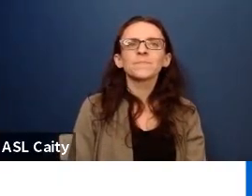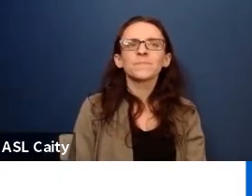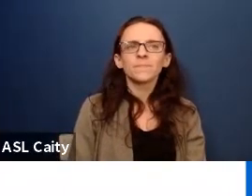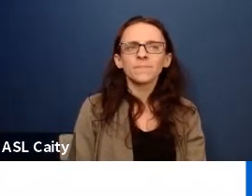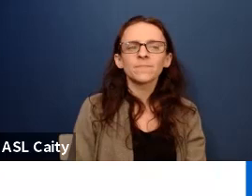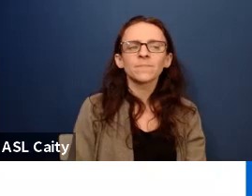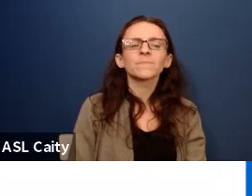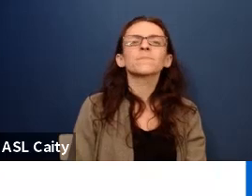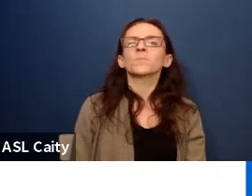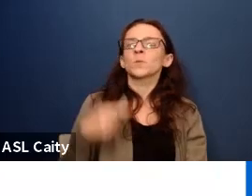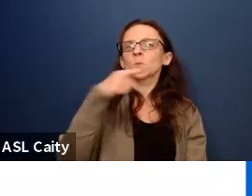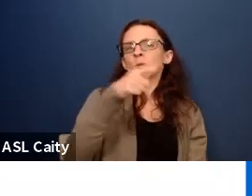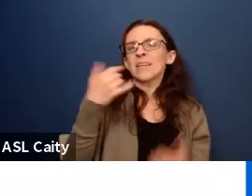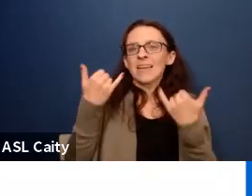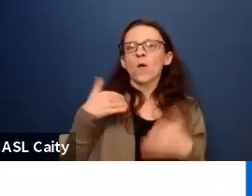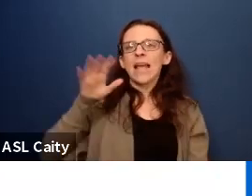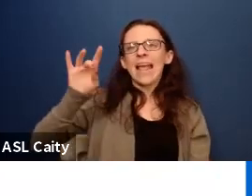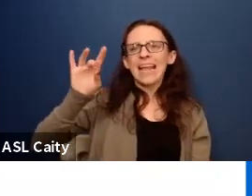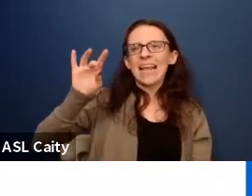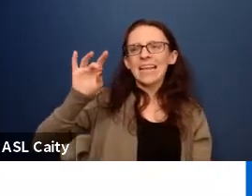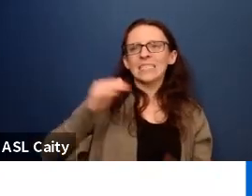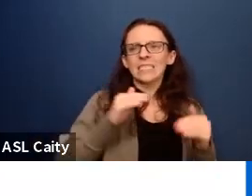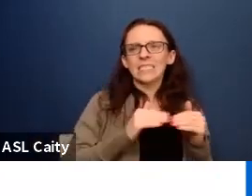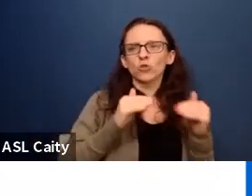this is 8 tiers.